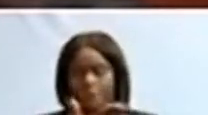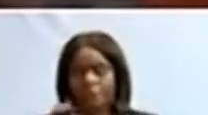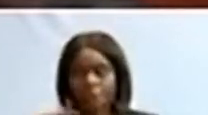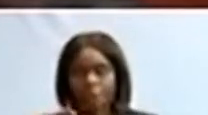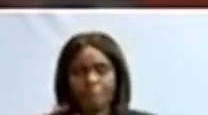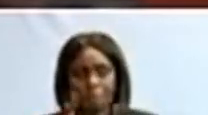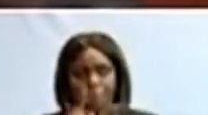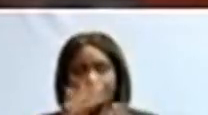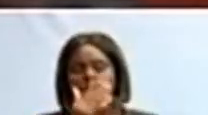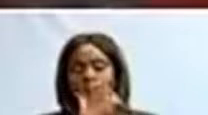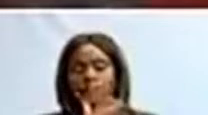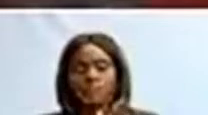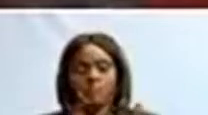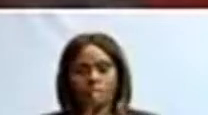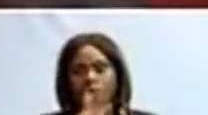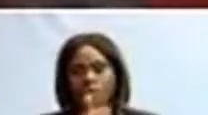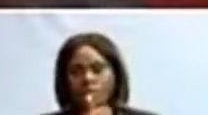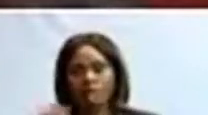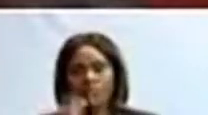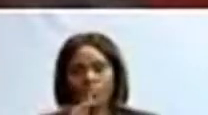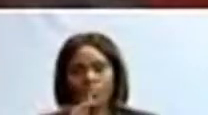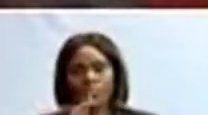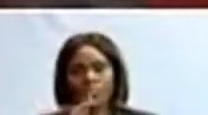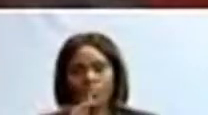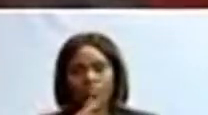following lines. At a glance,